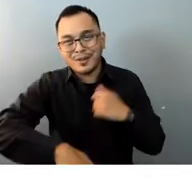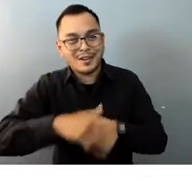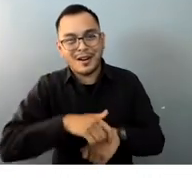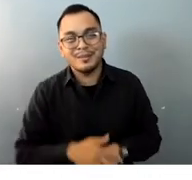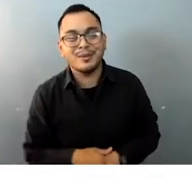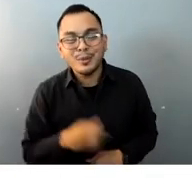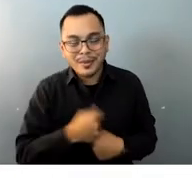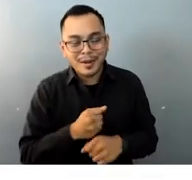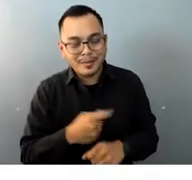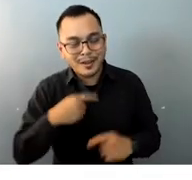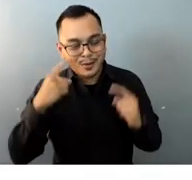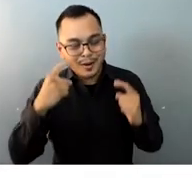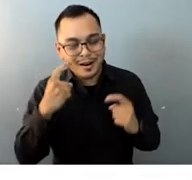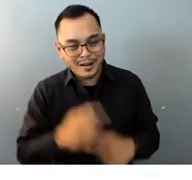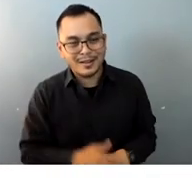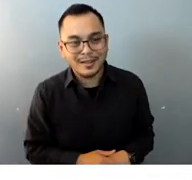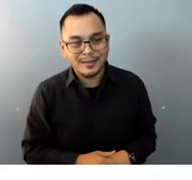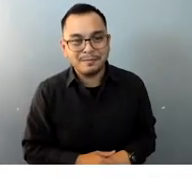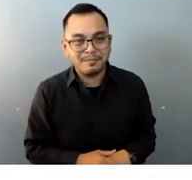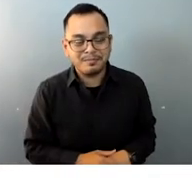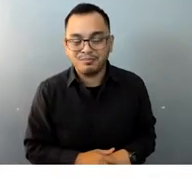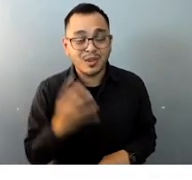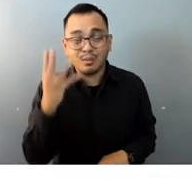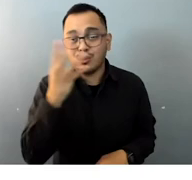You make me cry each time.